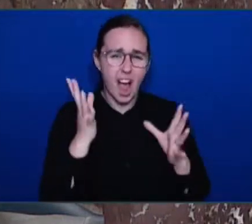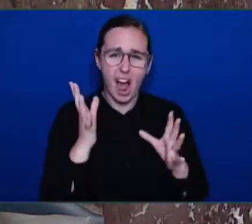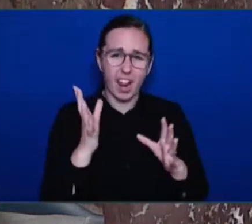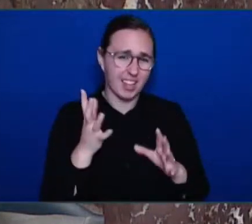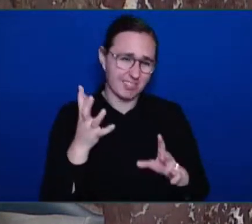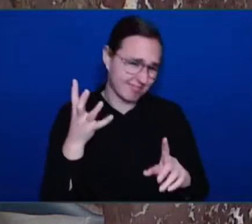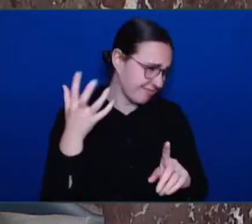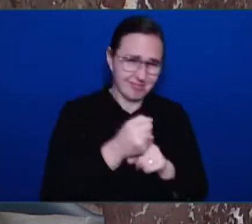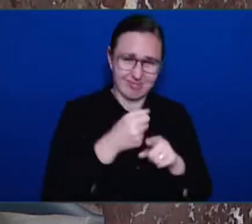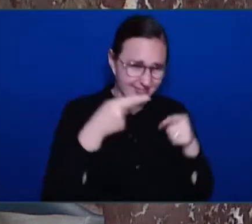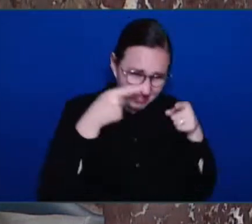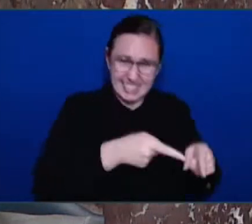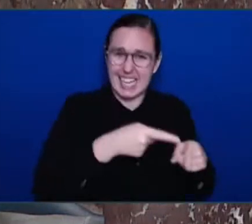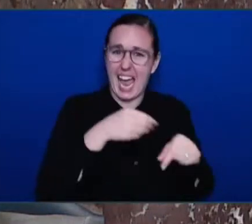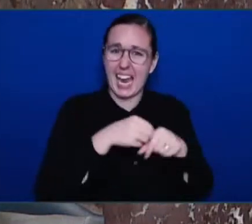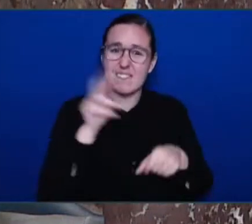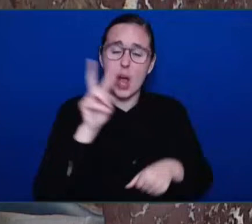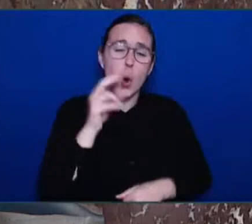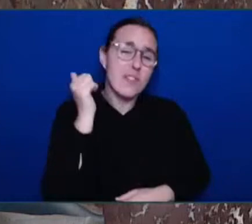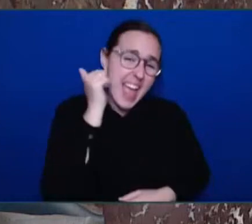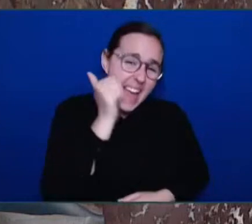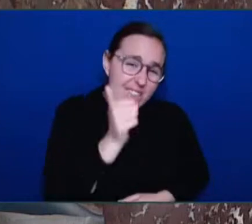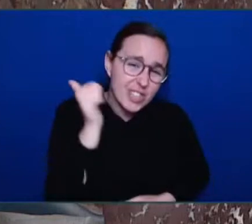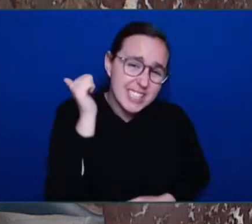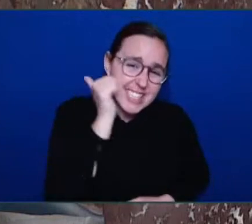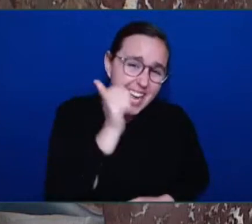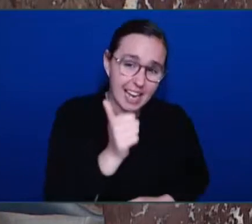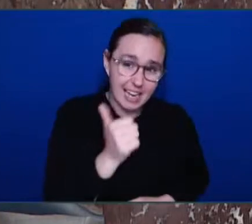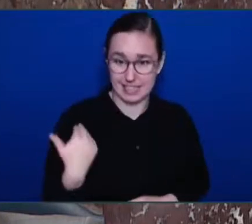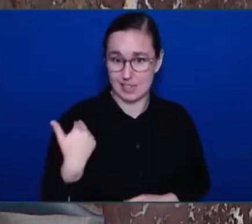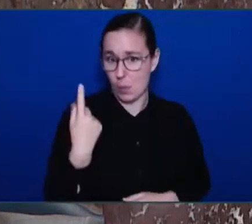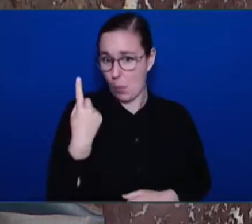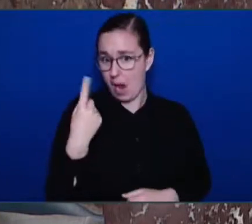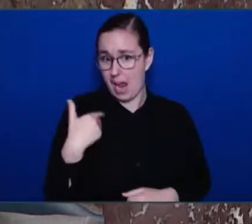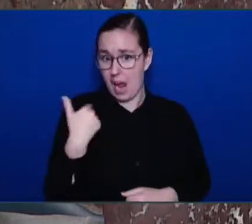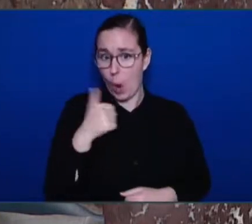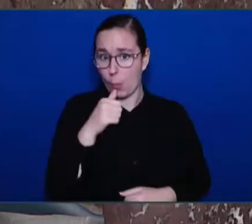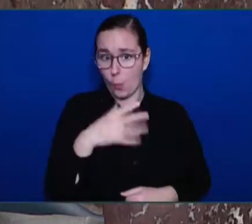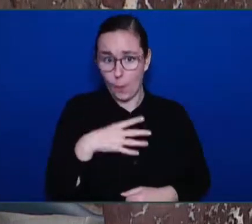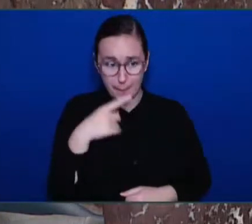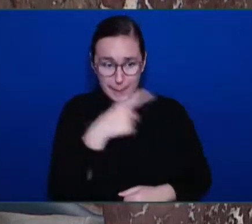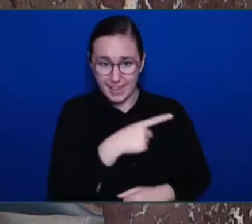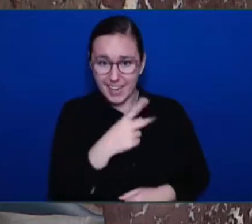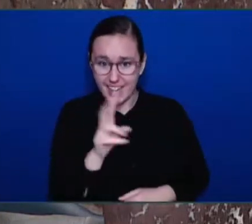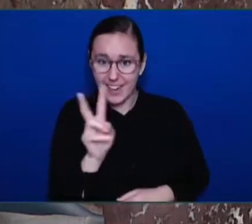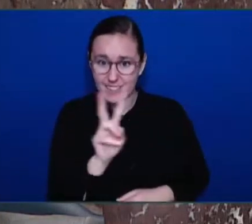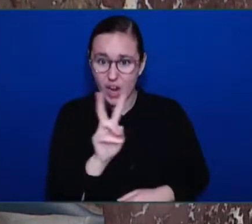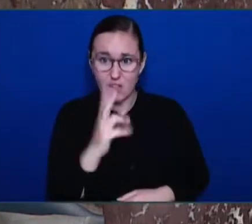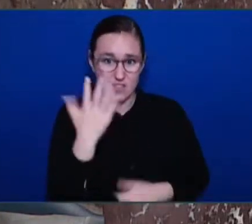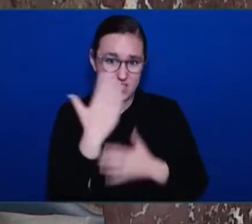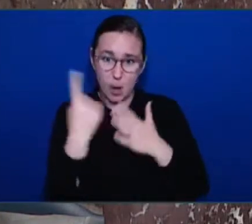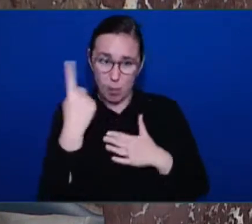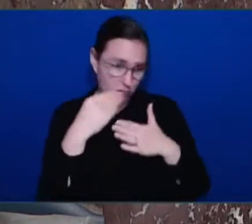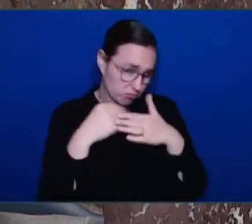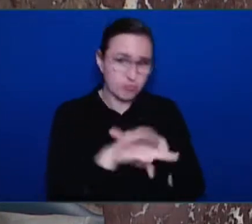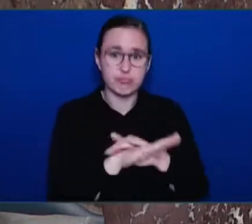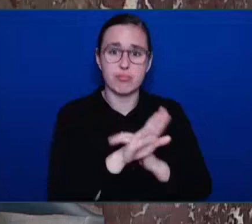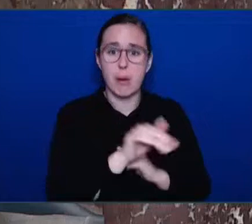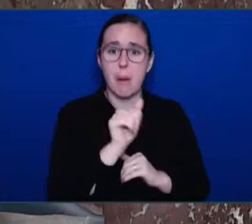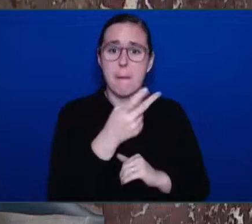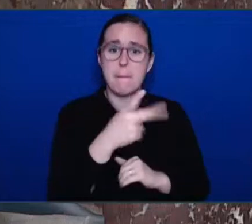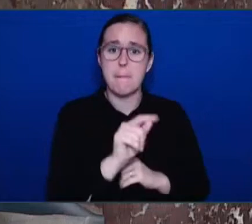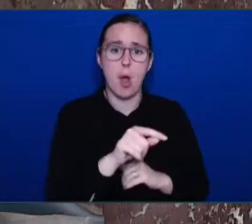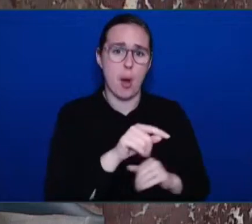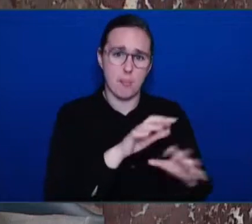her apartment, thrown on the ground and assaulted by a young man just the other day. So the comments